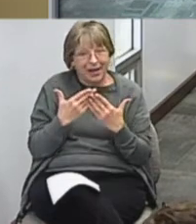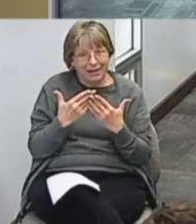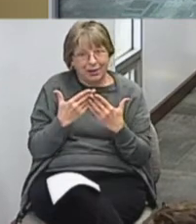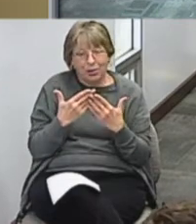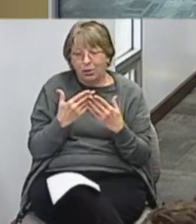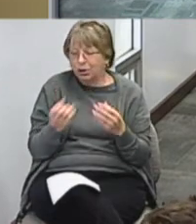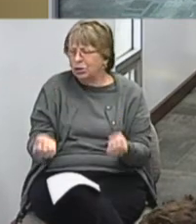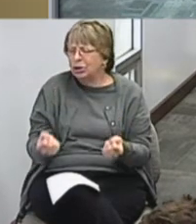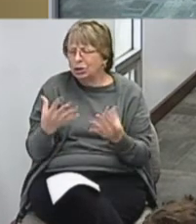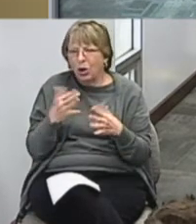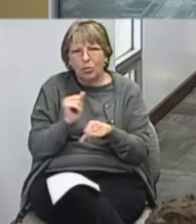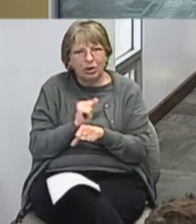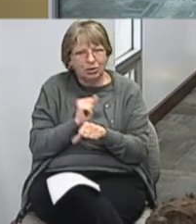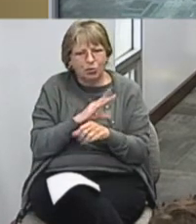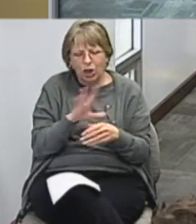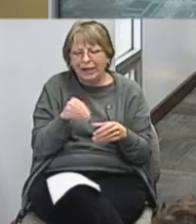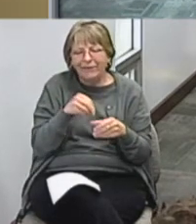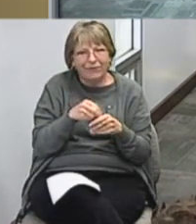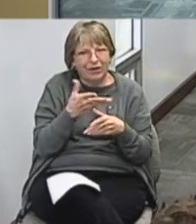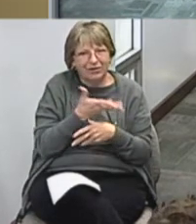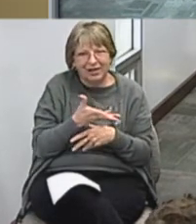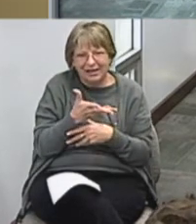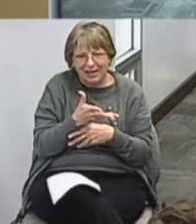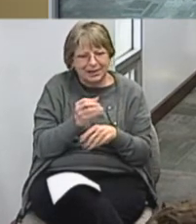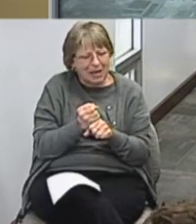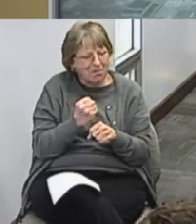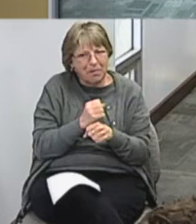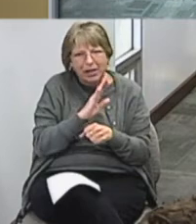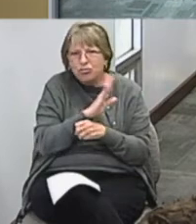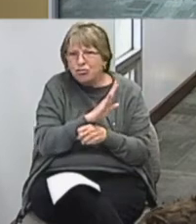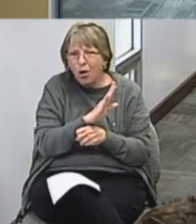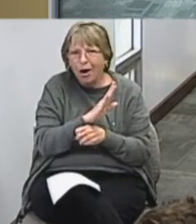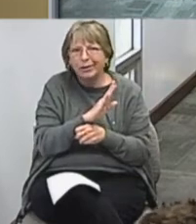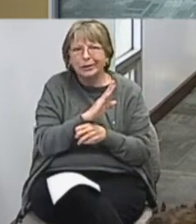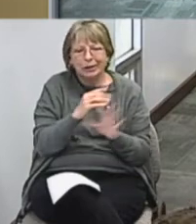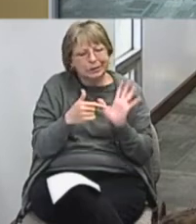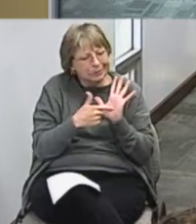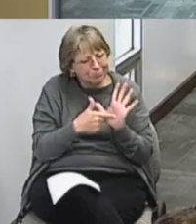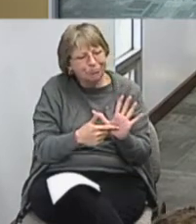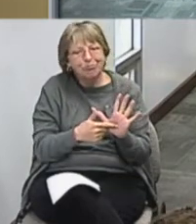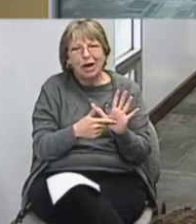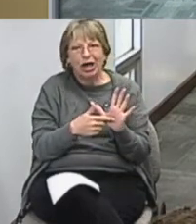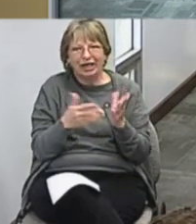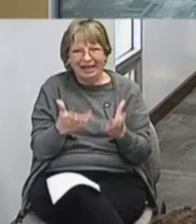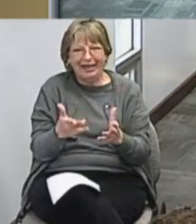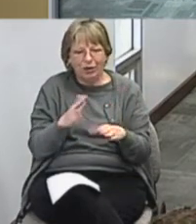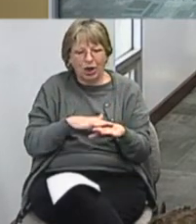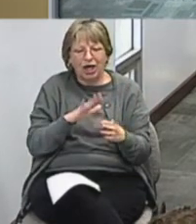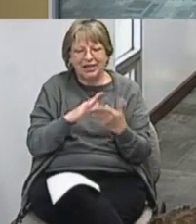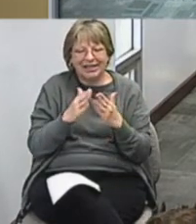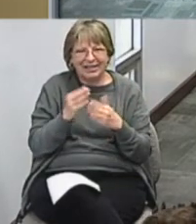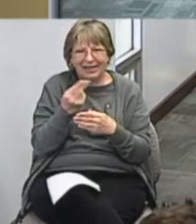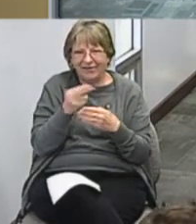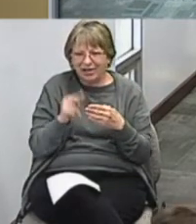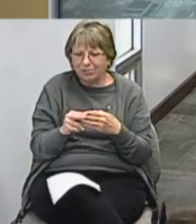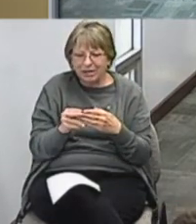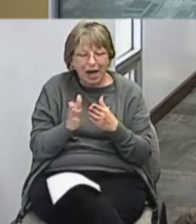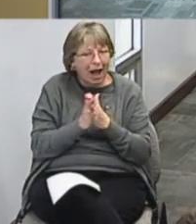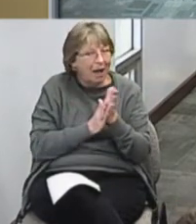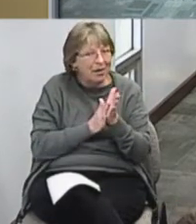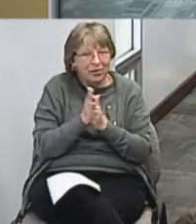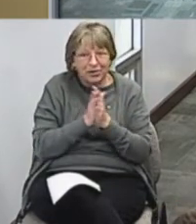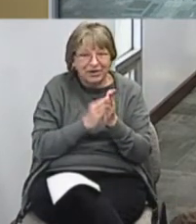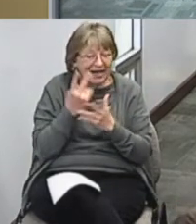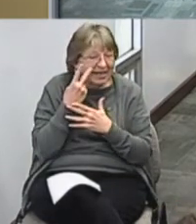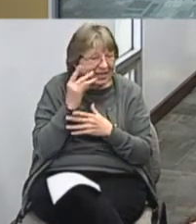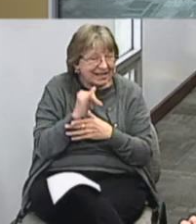that have really, you've just really made your mark, and look forward to continuing to see that festival grow.